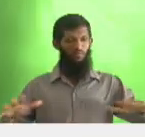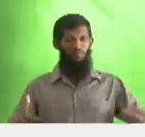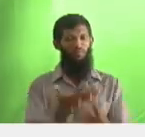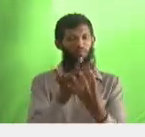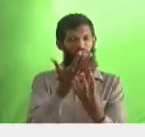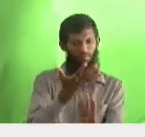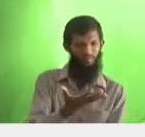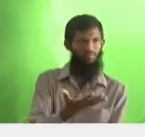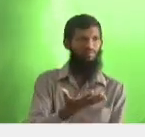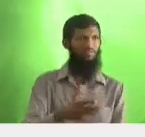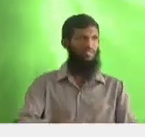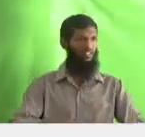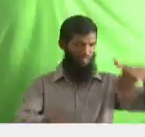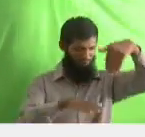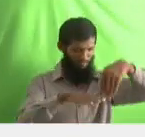any way.